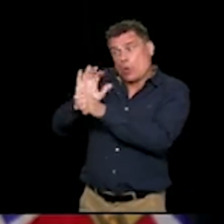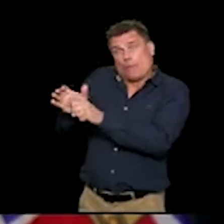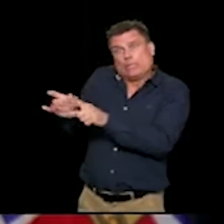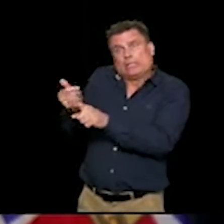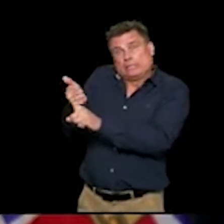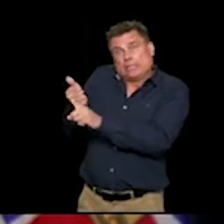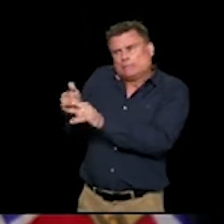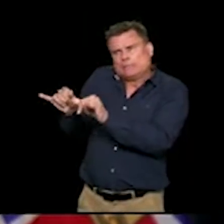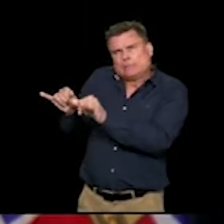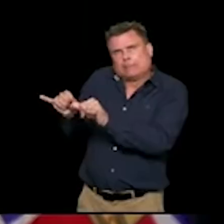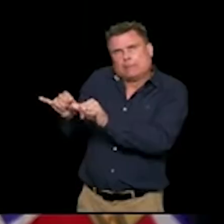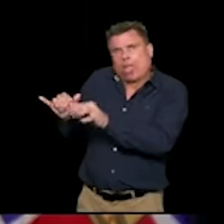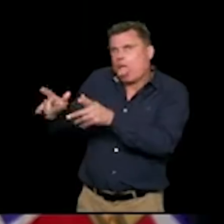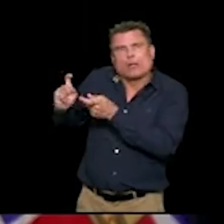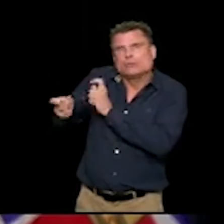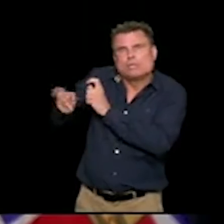carefully. So good questions.